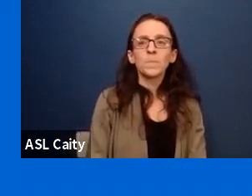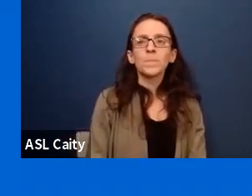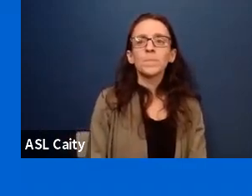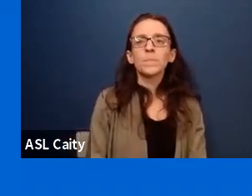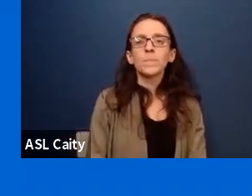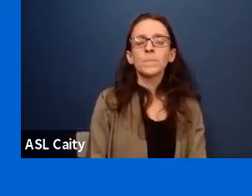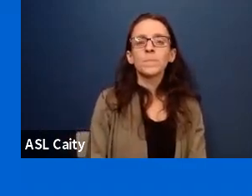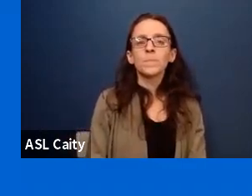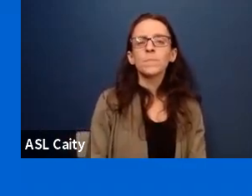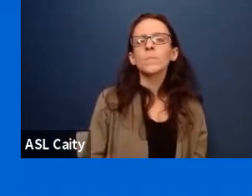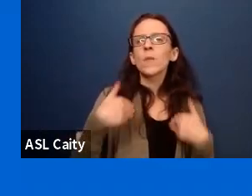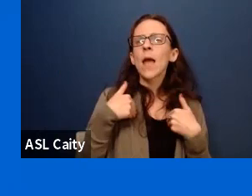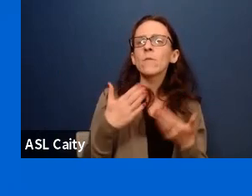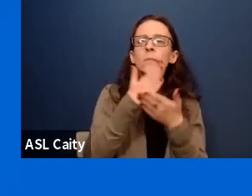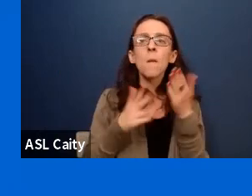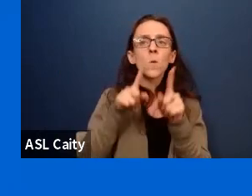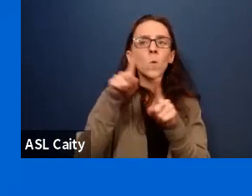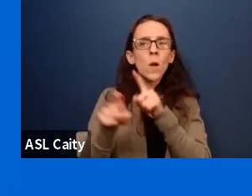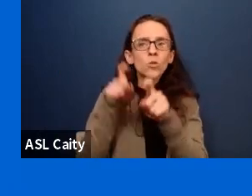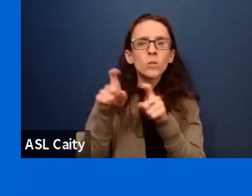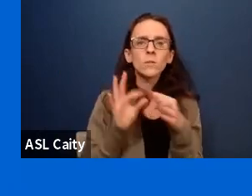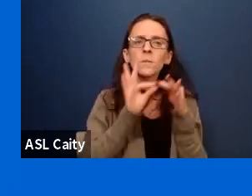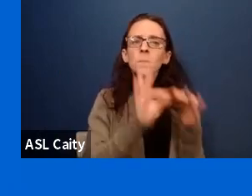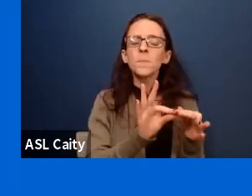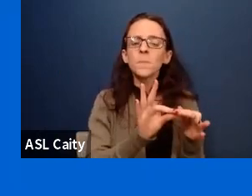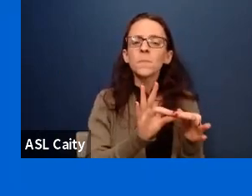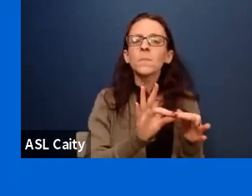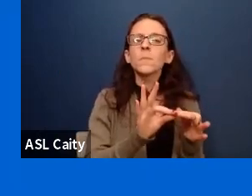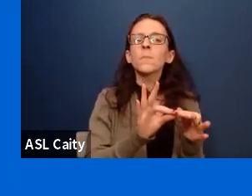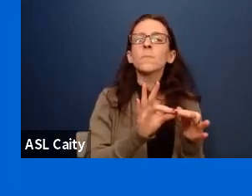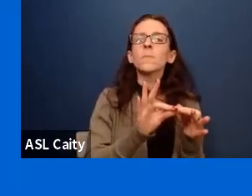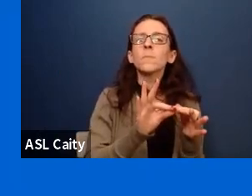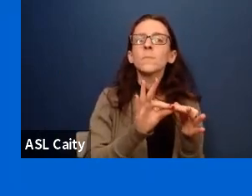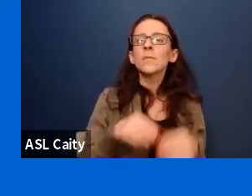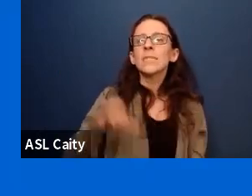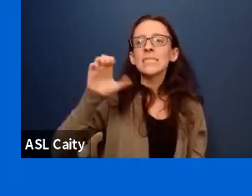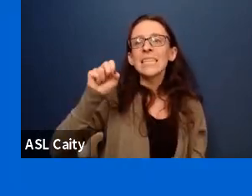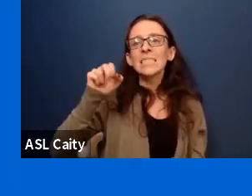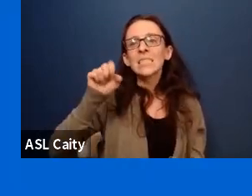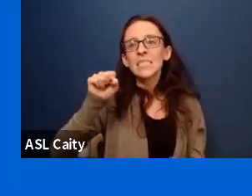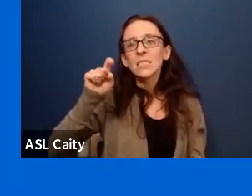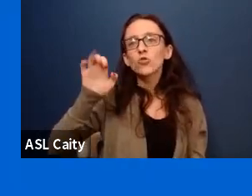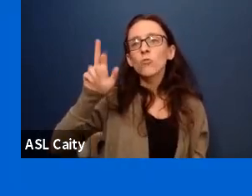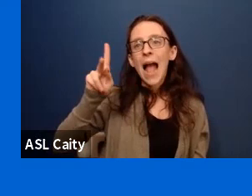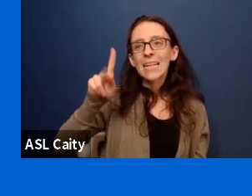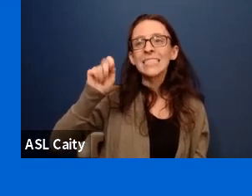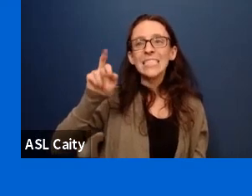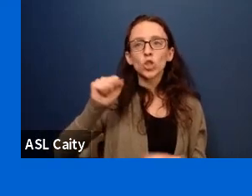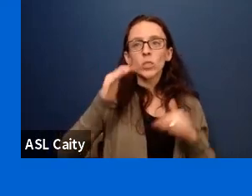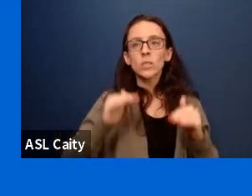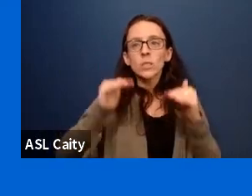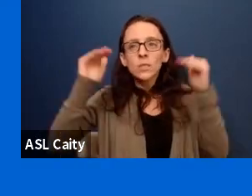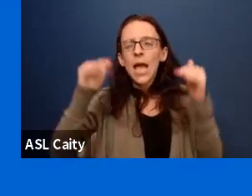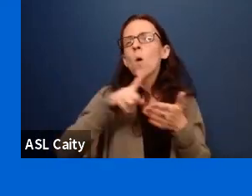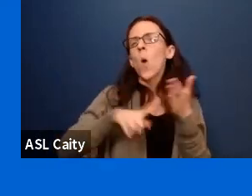there were some questions around census tract tiers and what it might look like to make